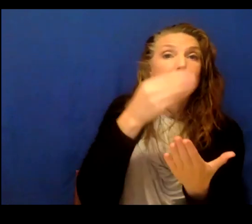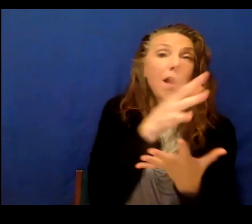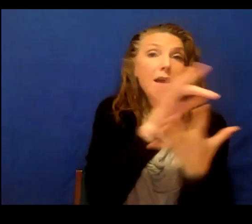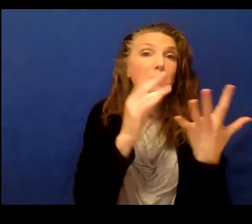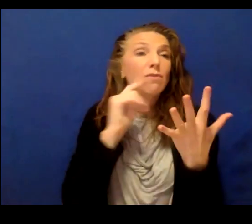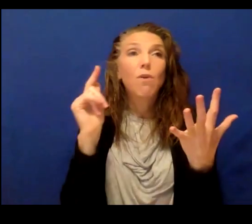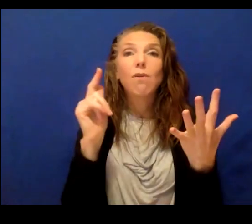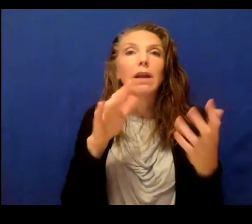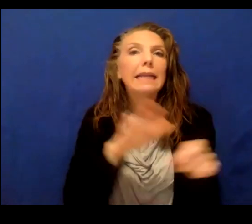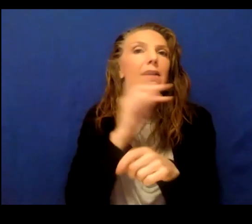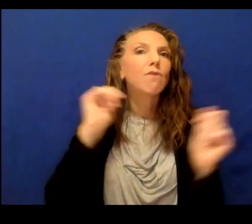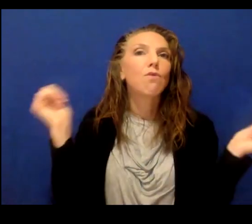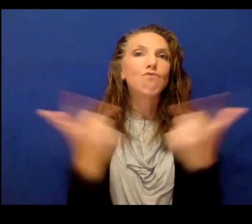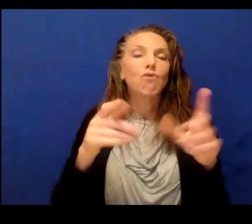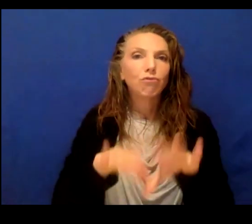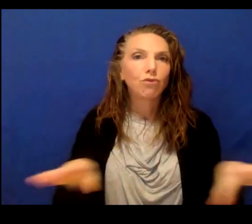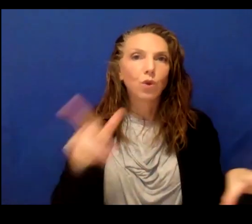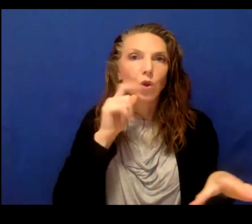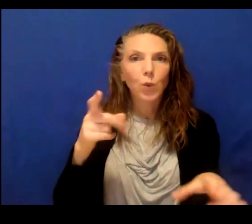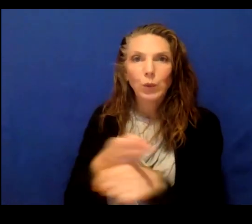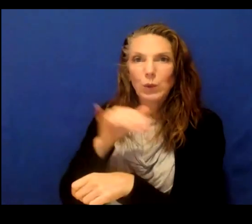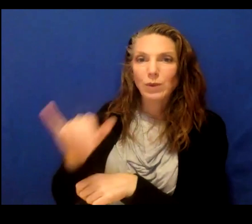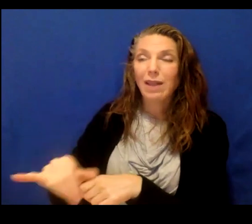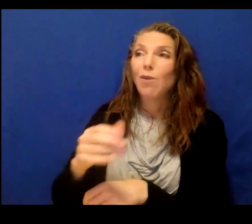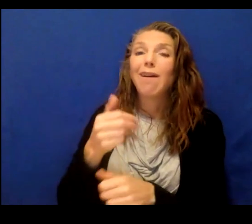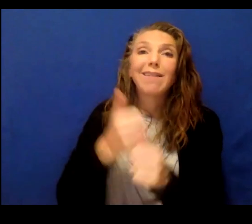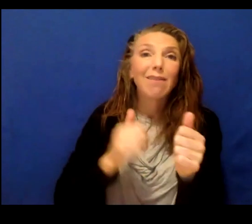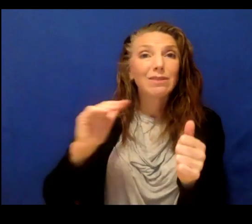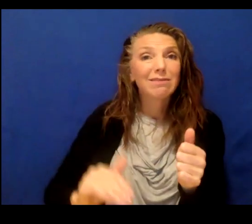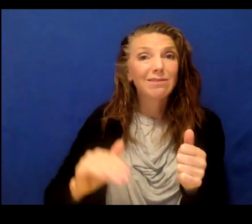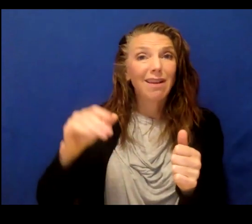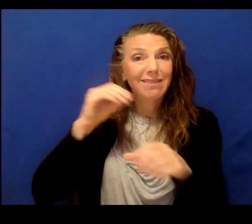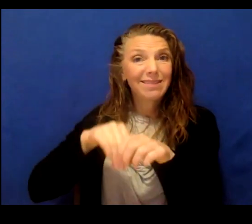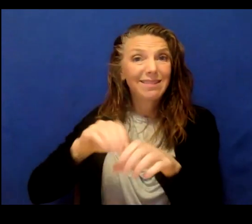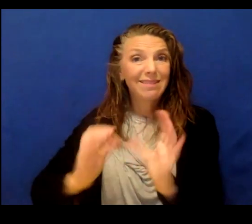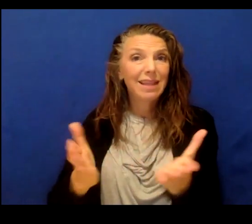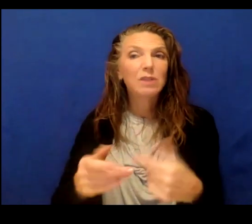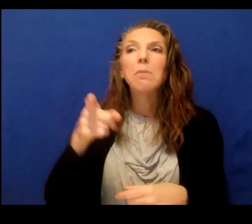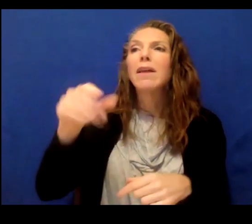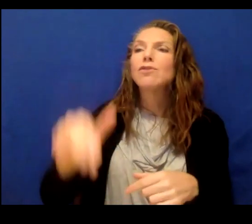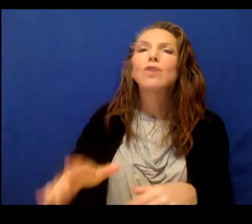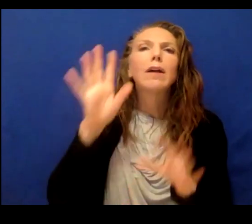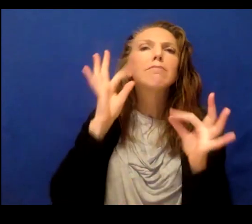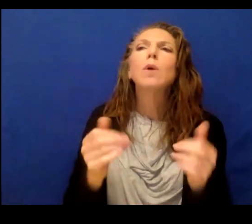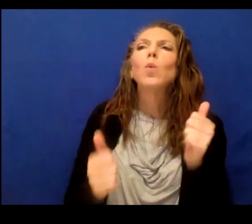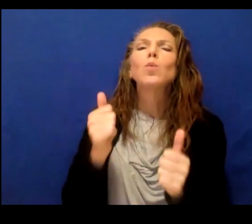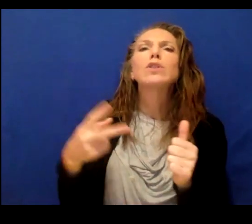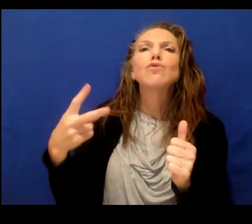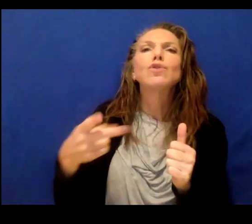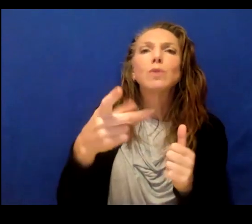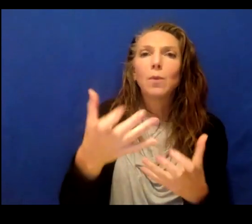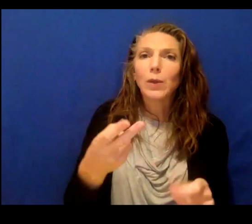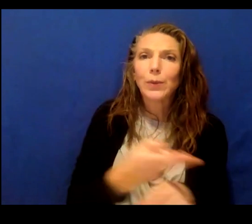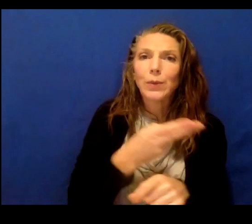for all of the children who are in that area or every child in the classroom so that they can choose which scissors to use as well. And